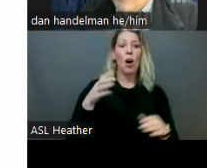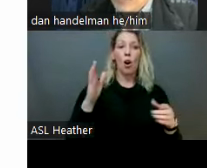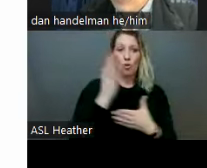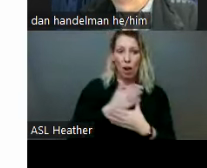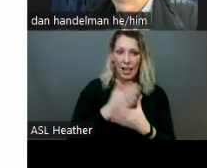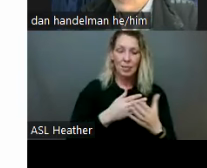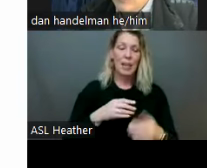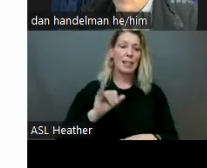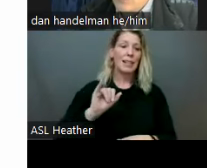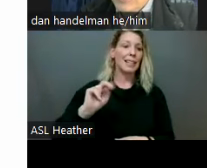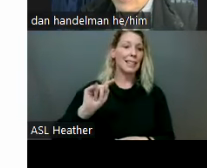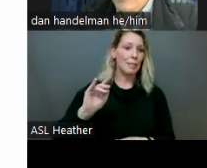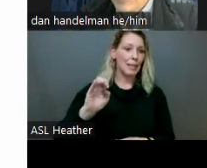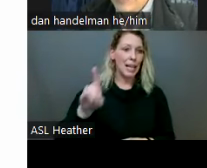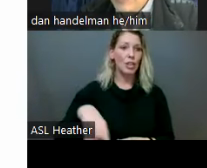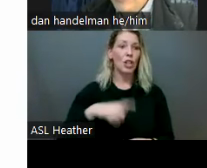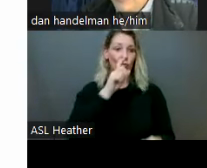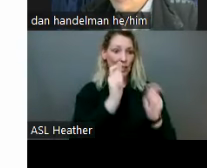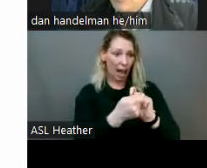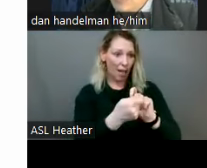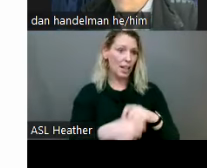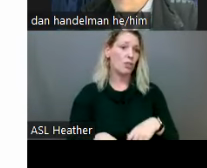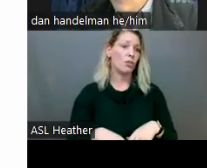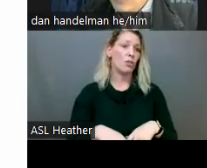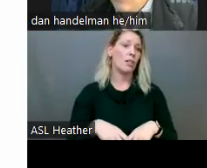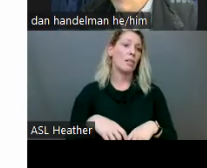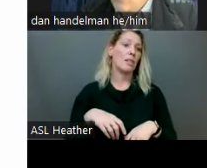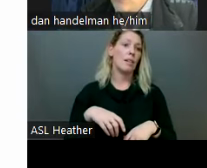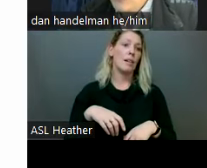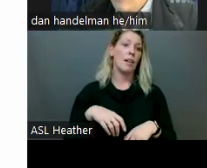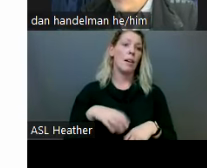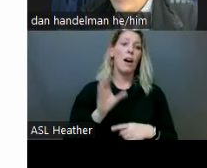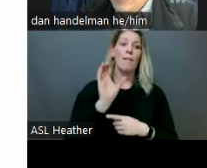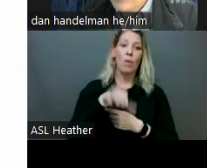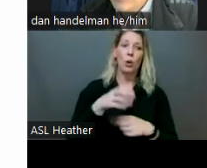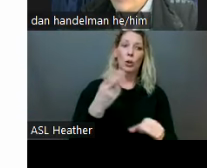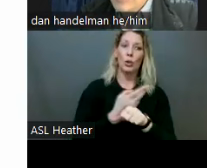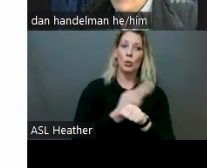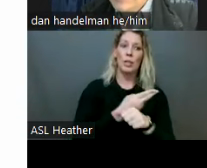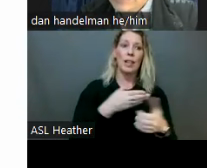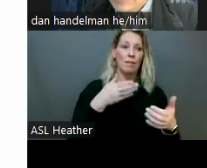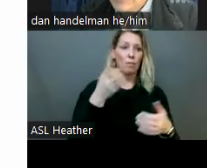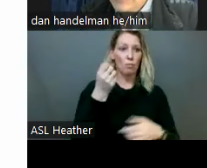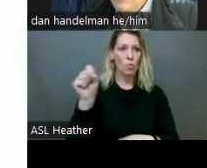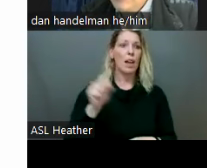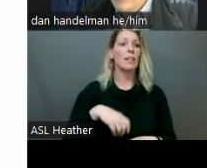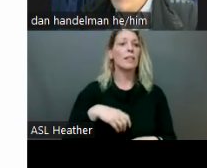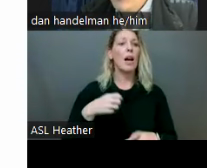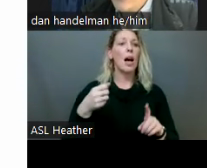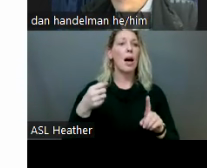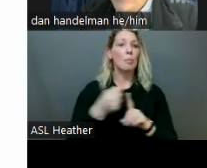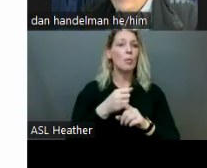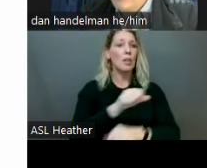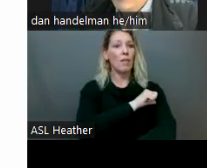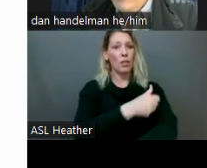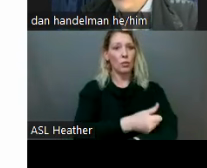13, intimidation. 14, retaliation. 15, force used at protests. 16, abuse